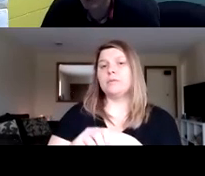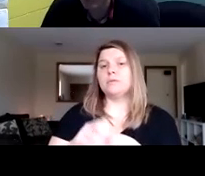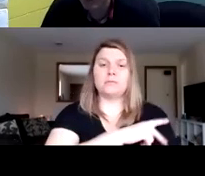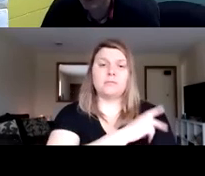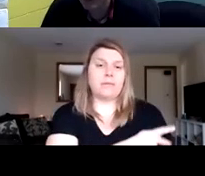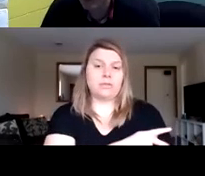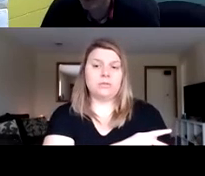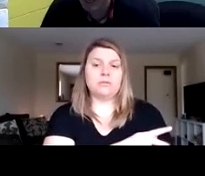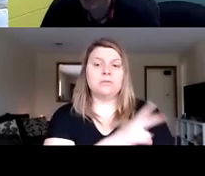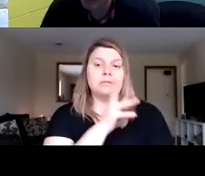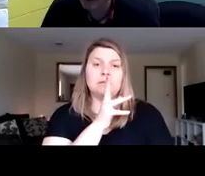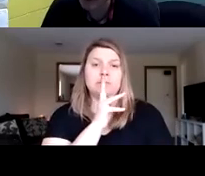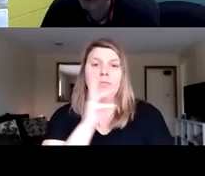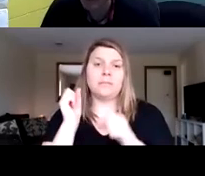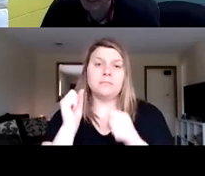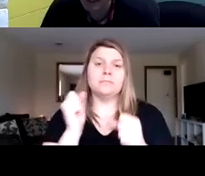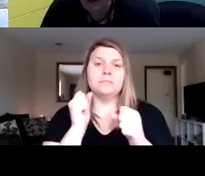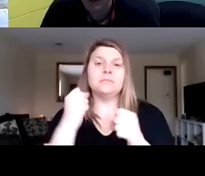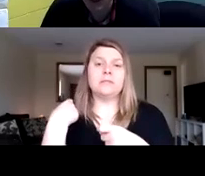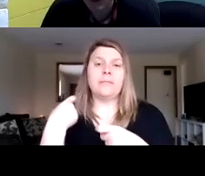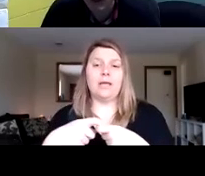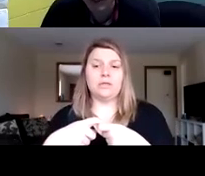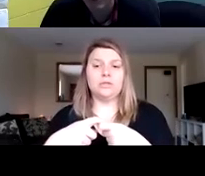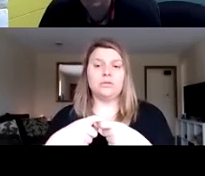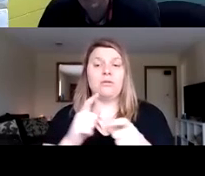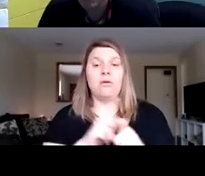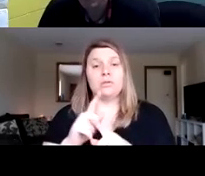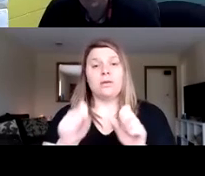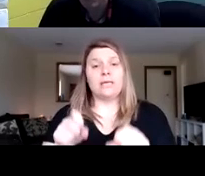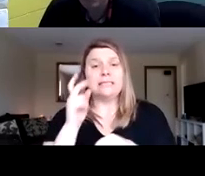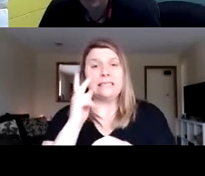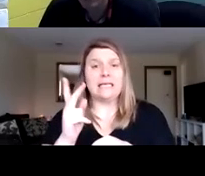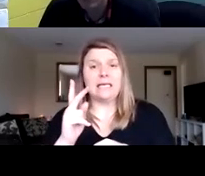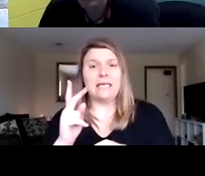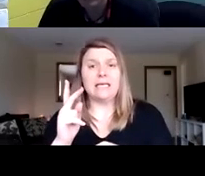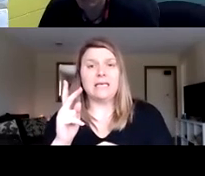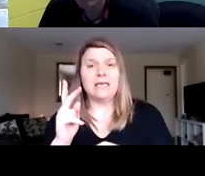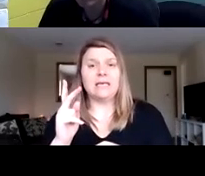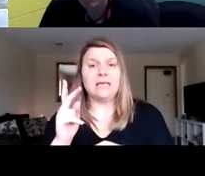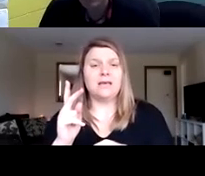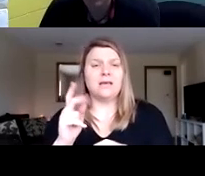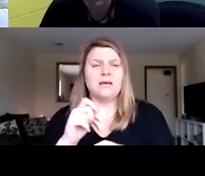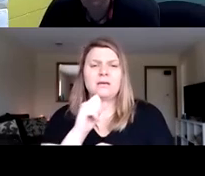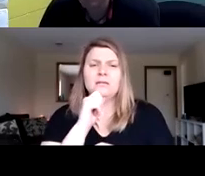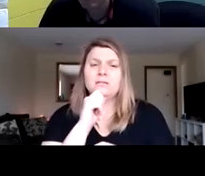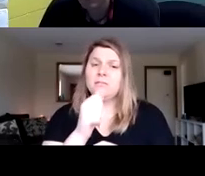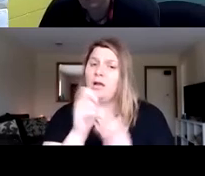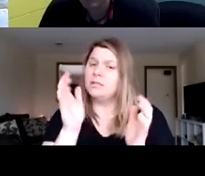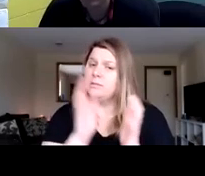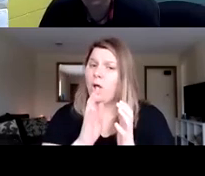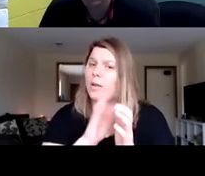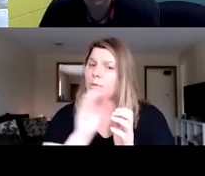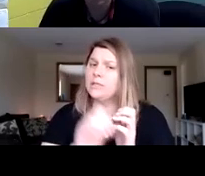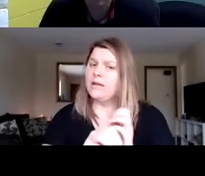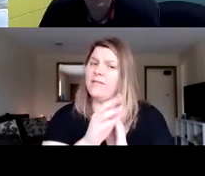that speak predominantly Spanish. And then you can also see a not small percentage, 15